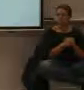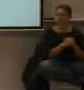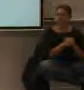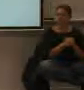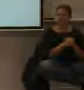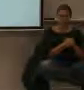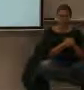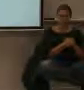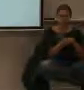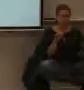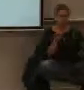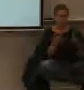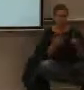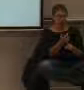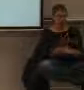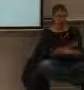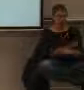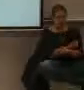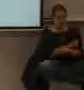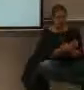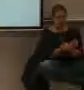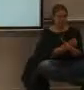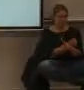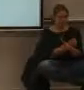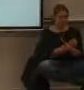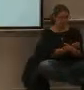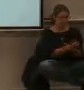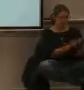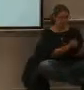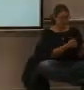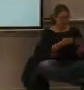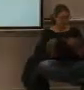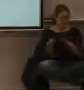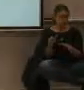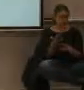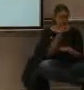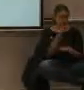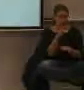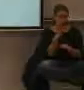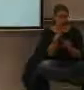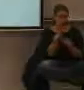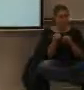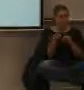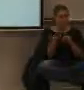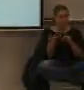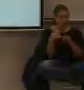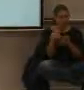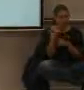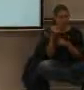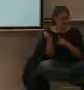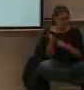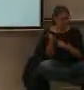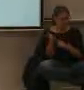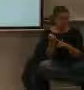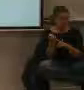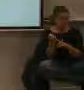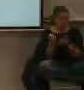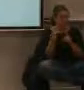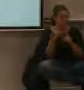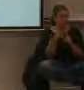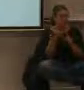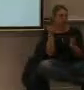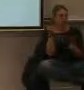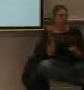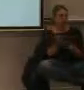unlike drugs, you essentially can put things out into the environment until they're proved to be